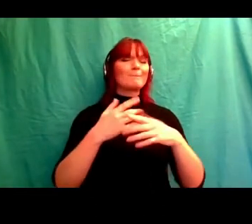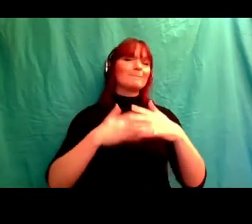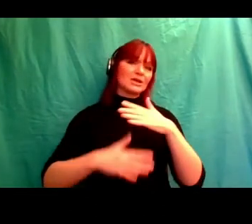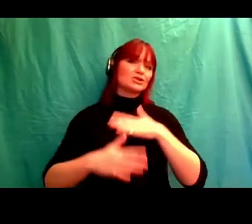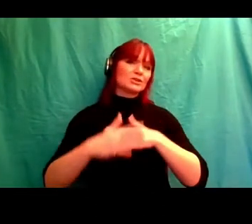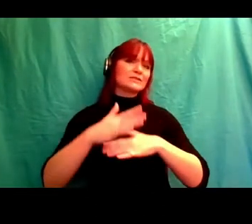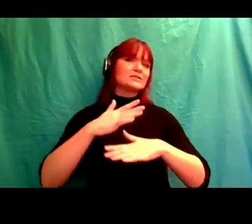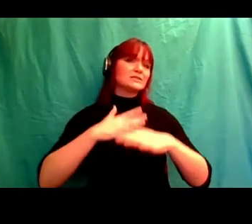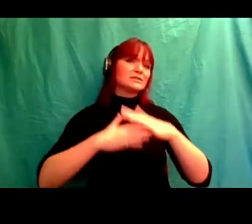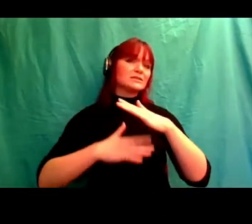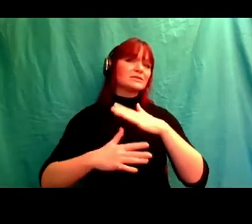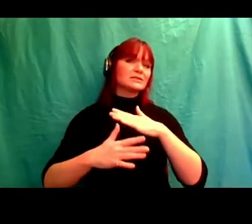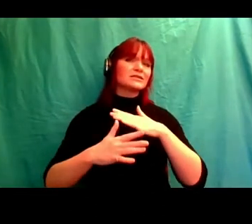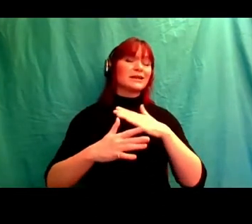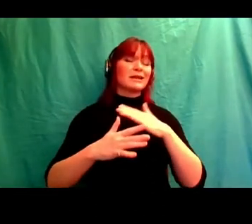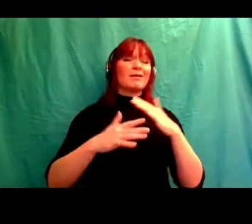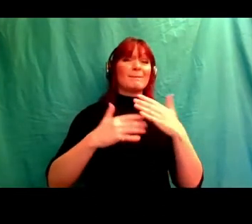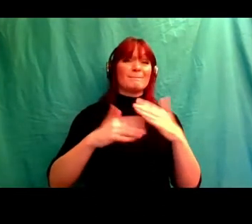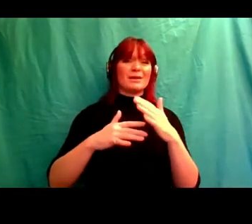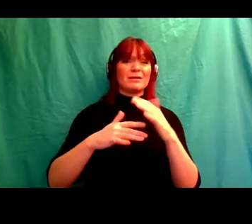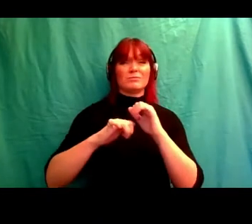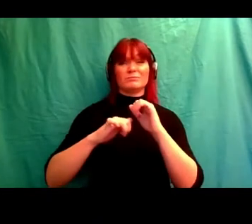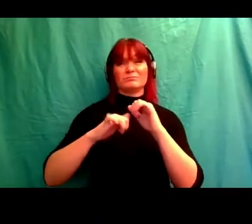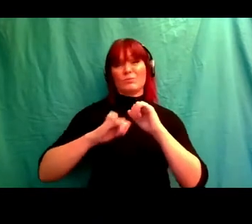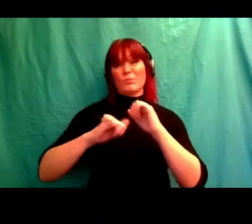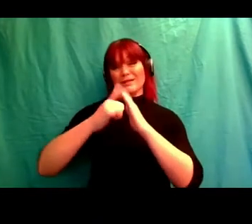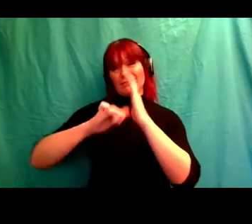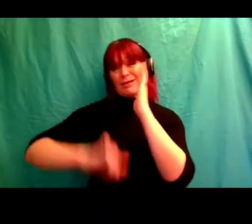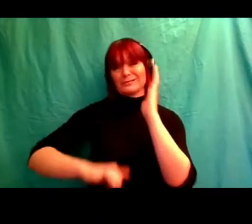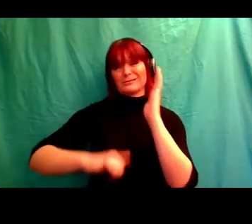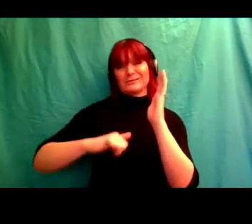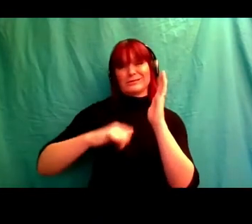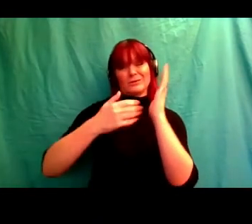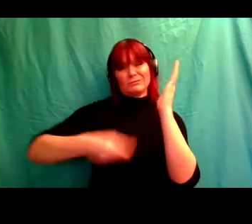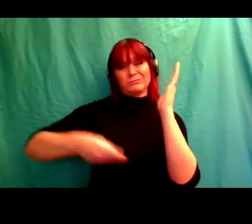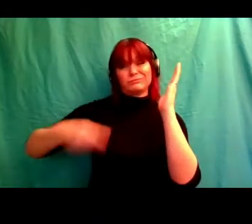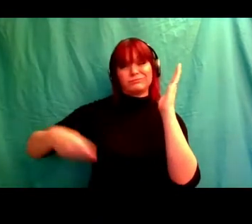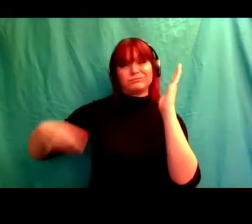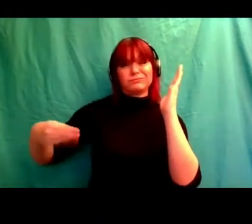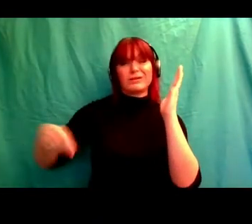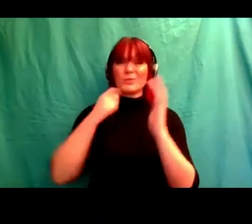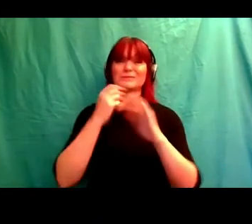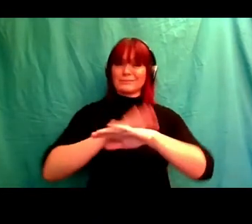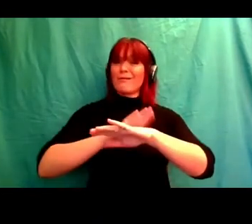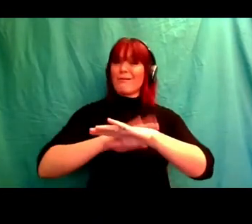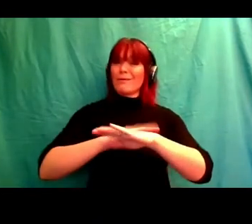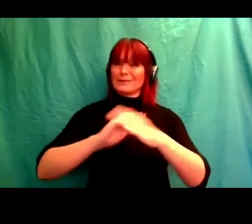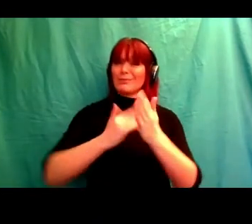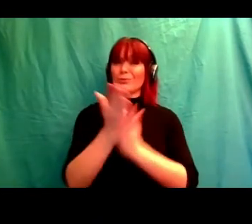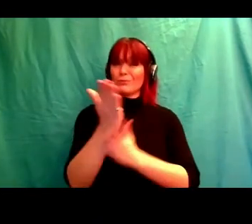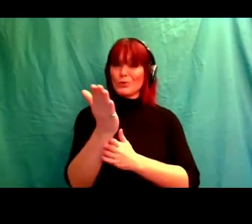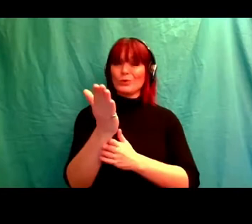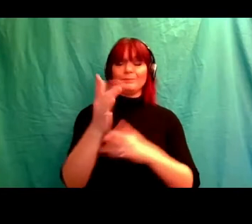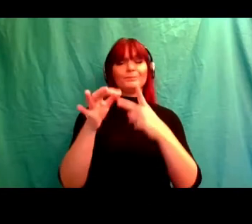addressing some of the backlogs of care that are built up will take quite a lot of time. And he also talked about the need to focus on some of the hidden waits